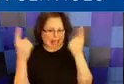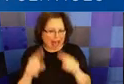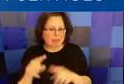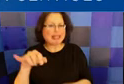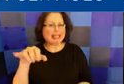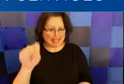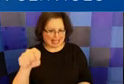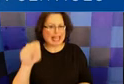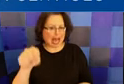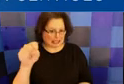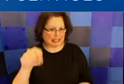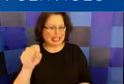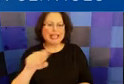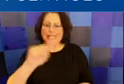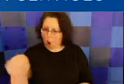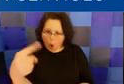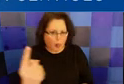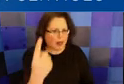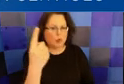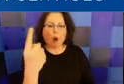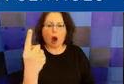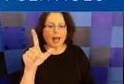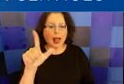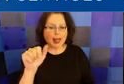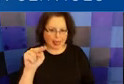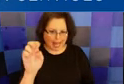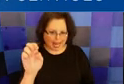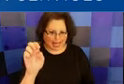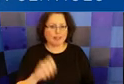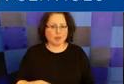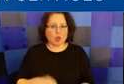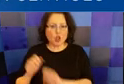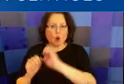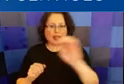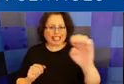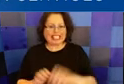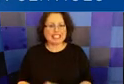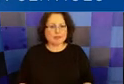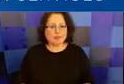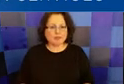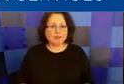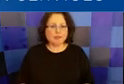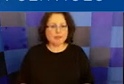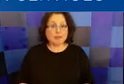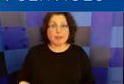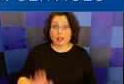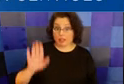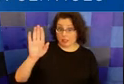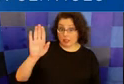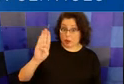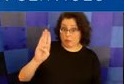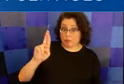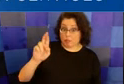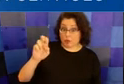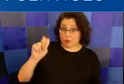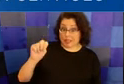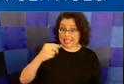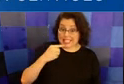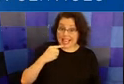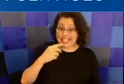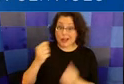reconfigure that right there, so it is only one lane just in that direction. I just want to add that the proposal